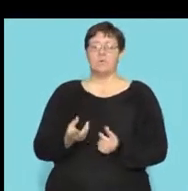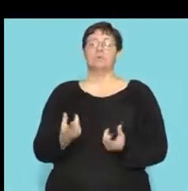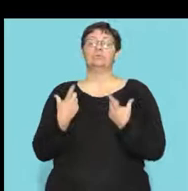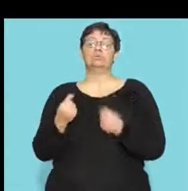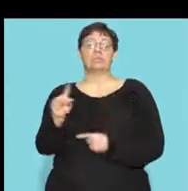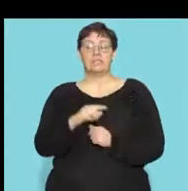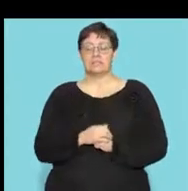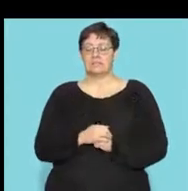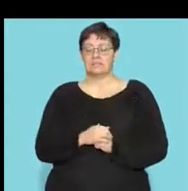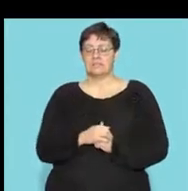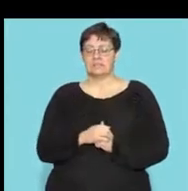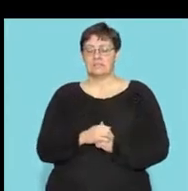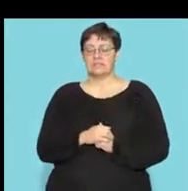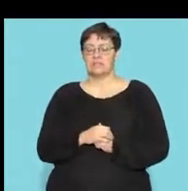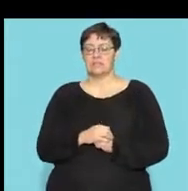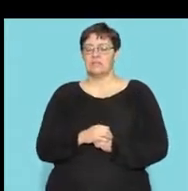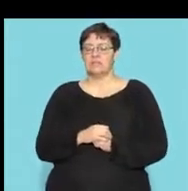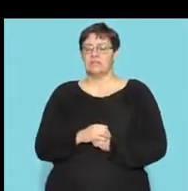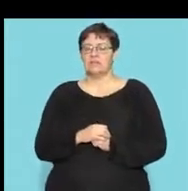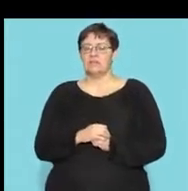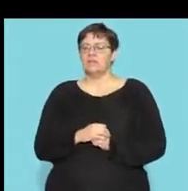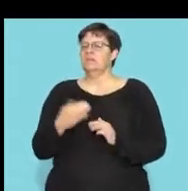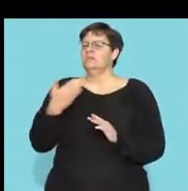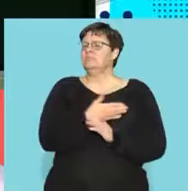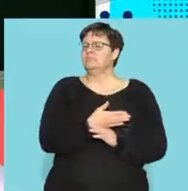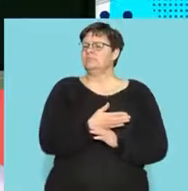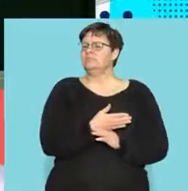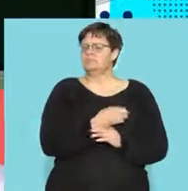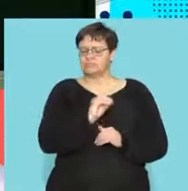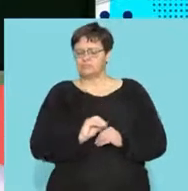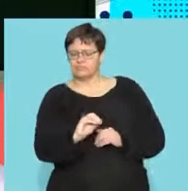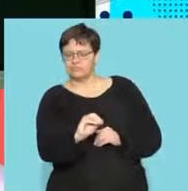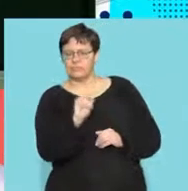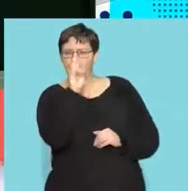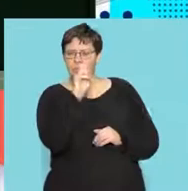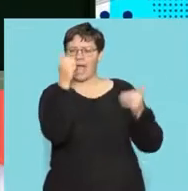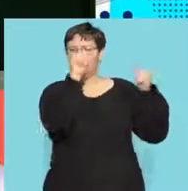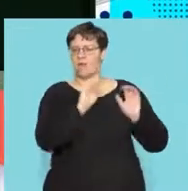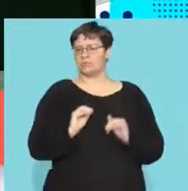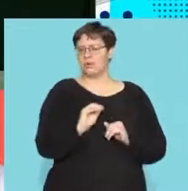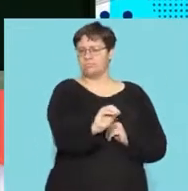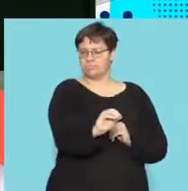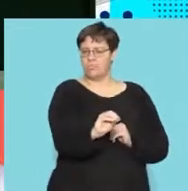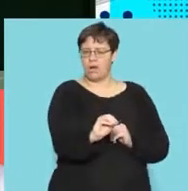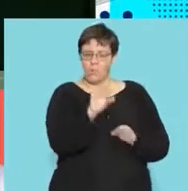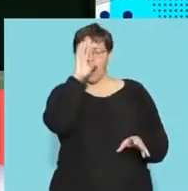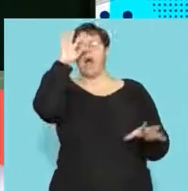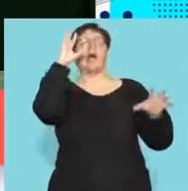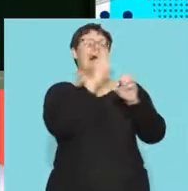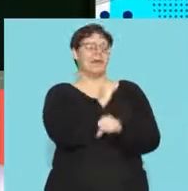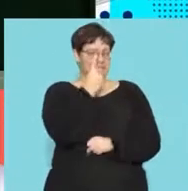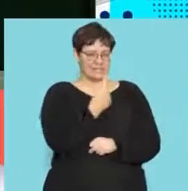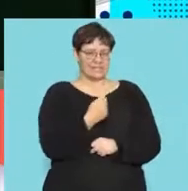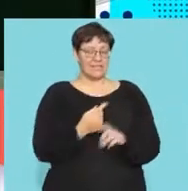I do with it? What's the entry for my cost price? Look at the accounting entry, which will then make sense to you. It's